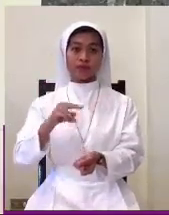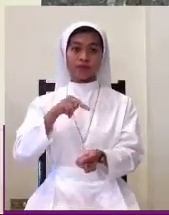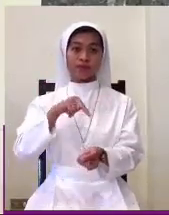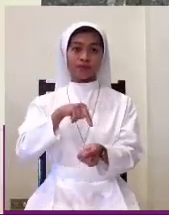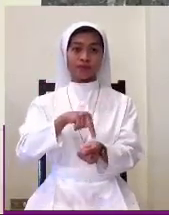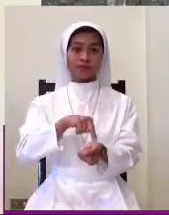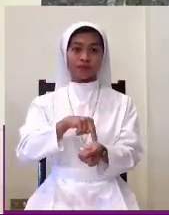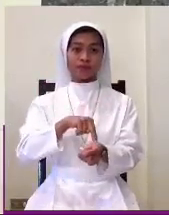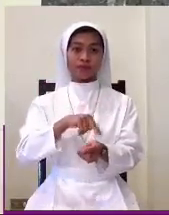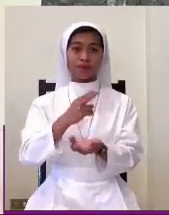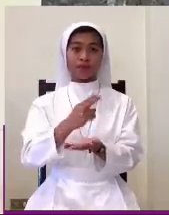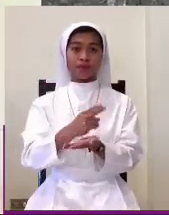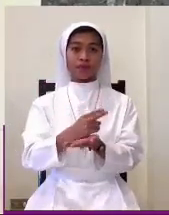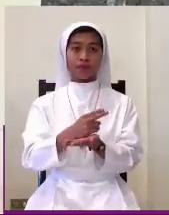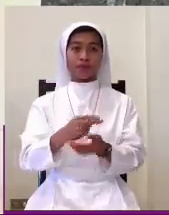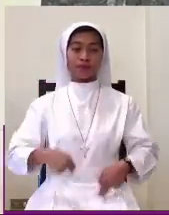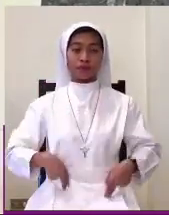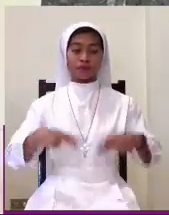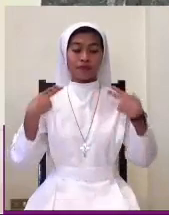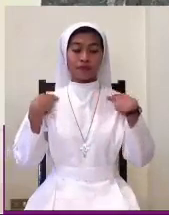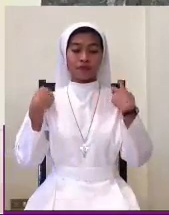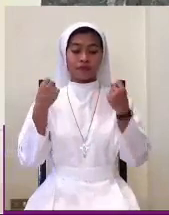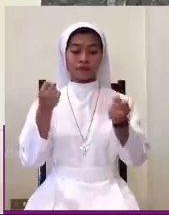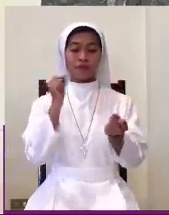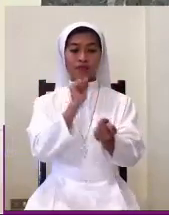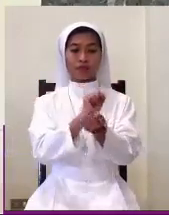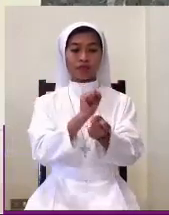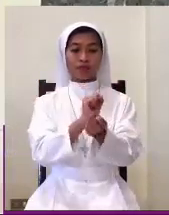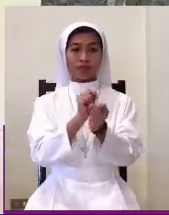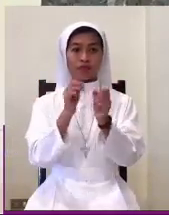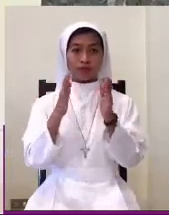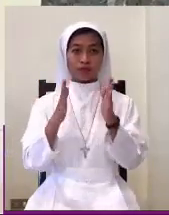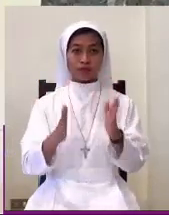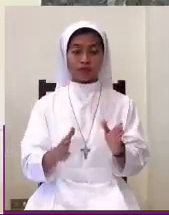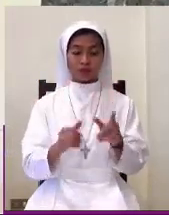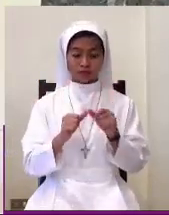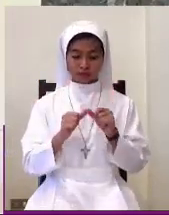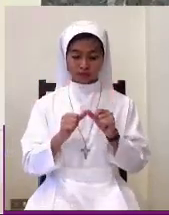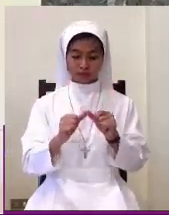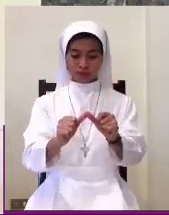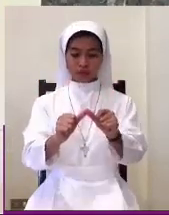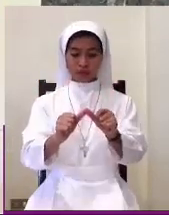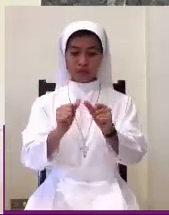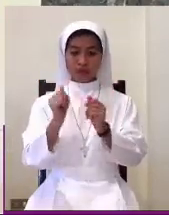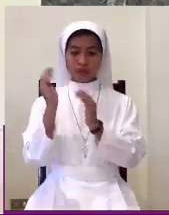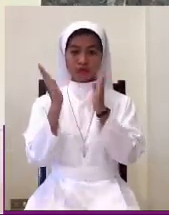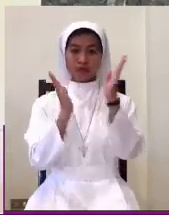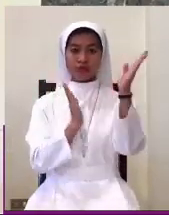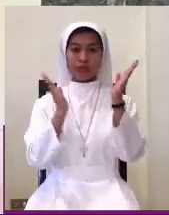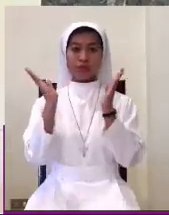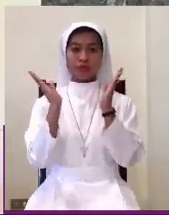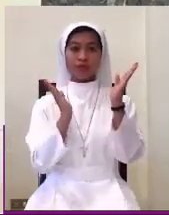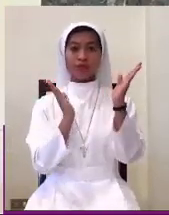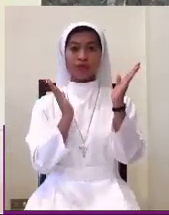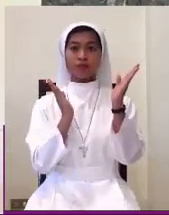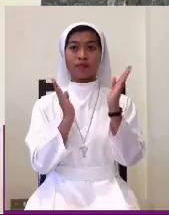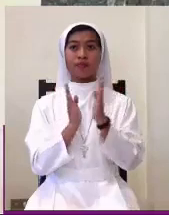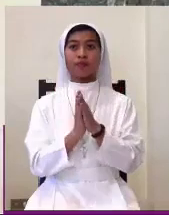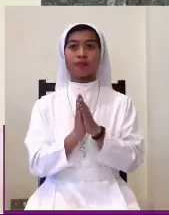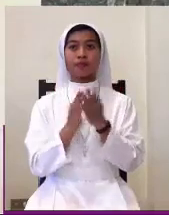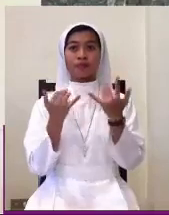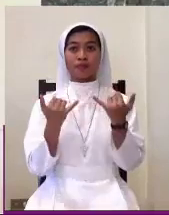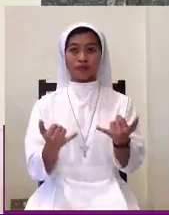health workers, who continuously give their services at tremendous